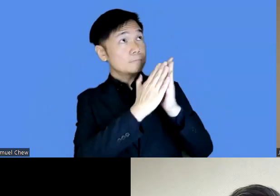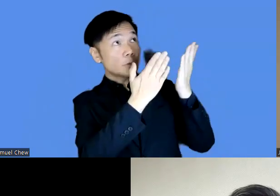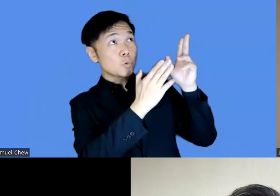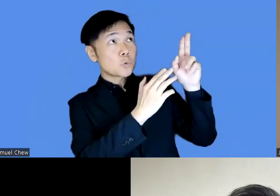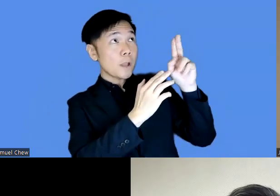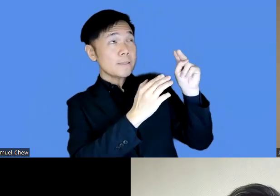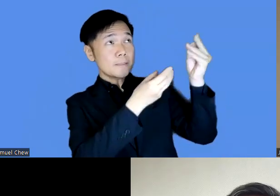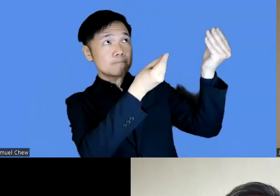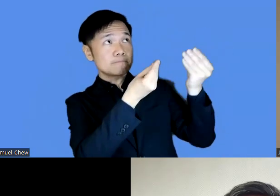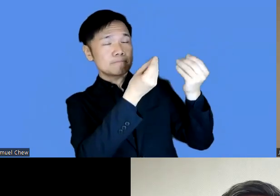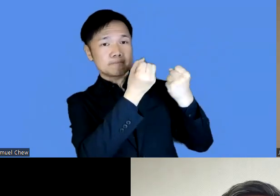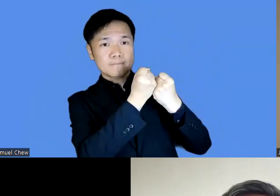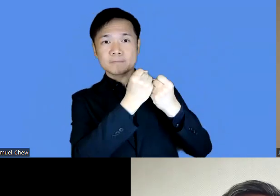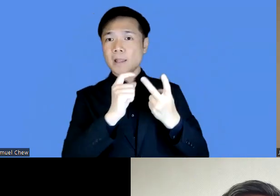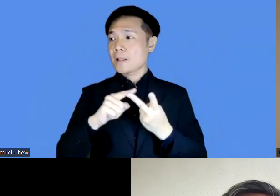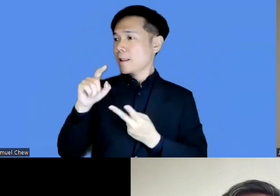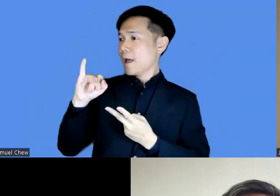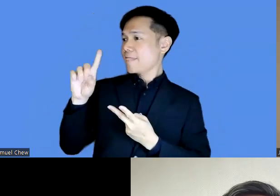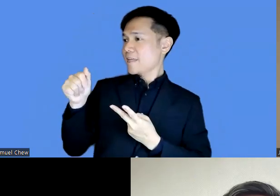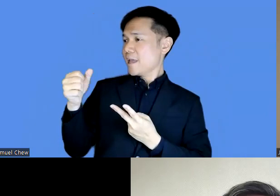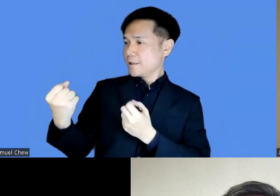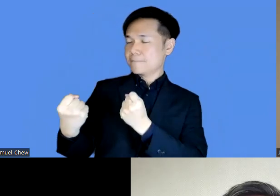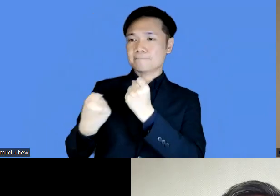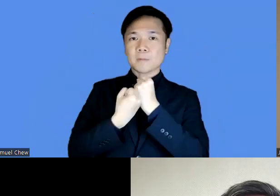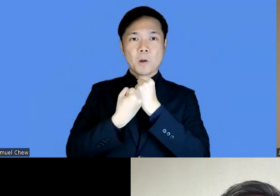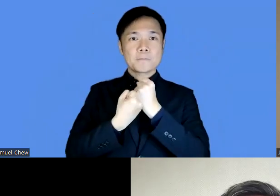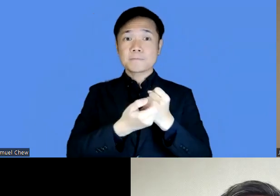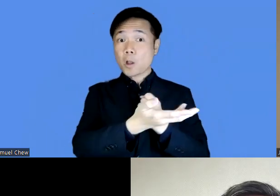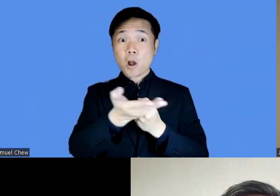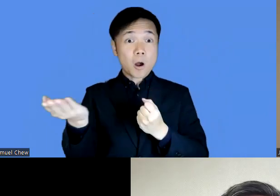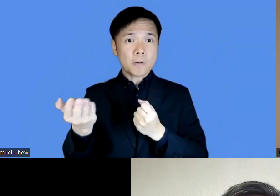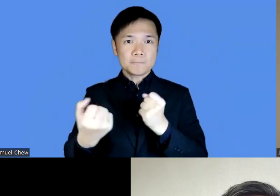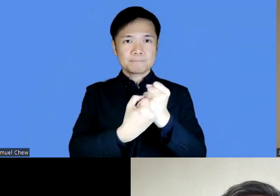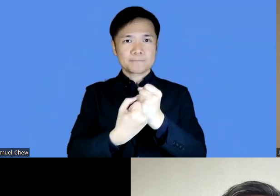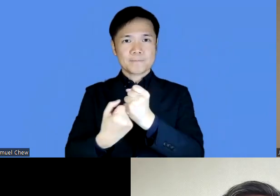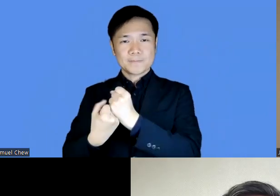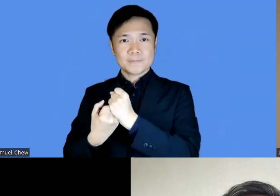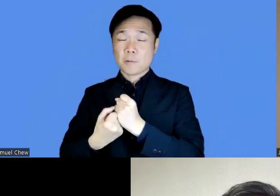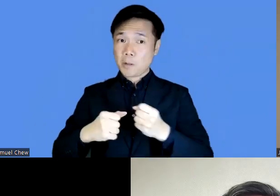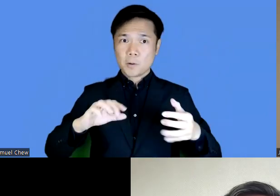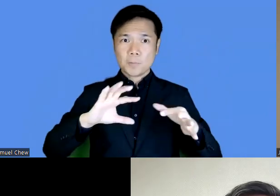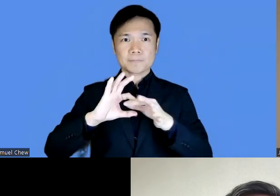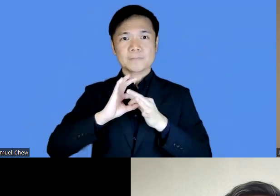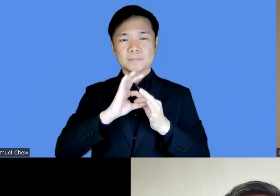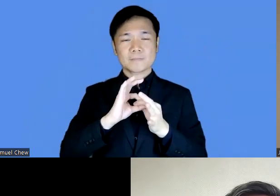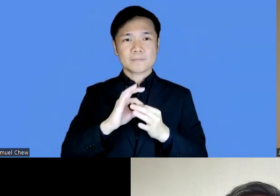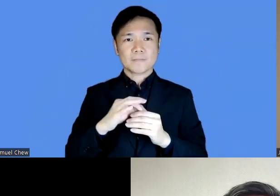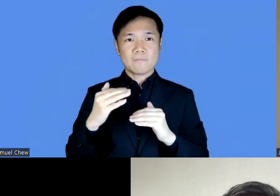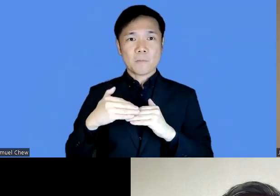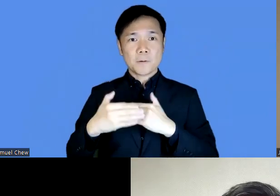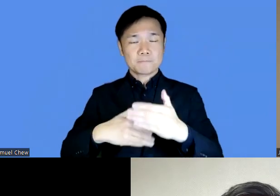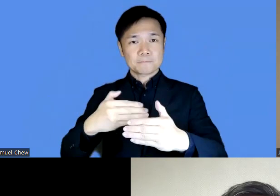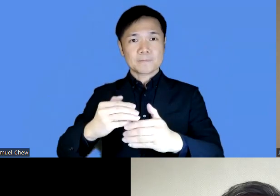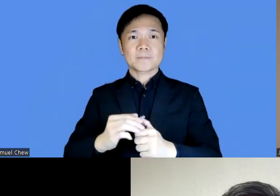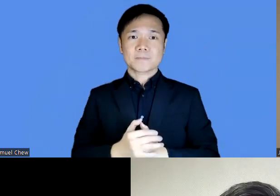as IDA and many other stakeholders and partners. We do hope that we can work together to push forward